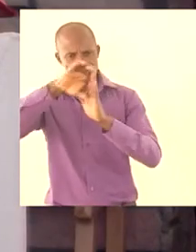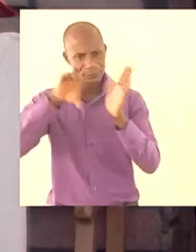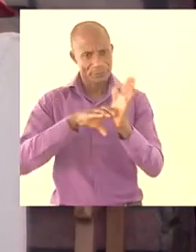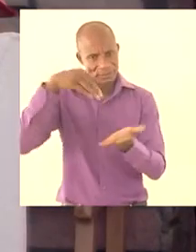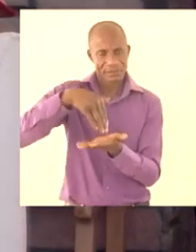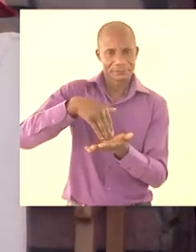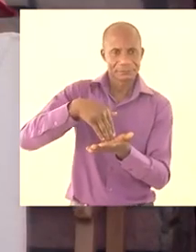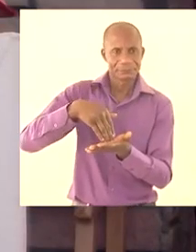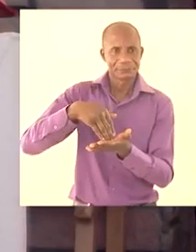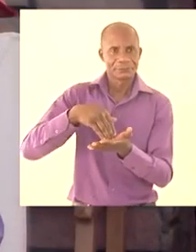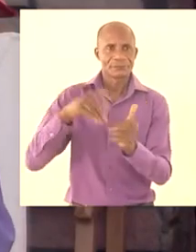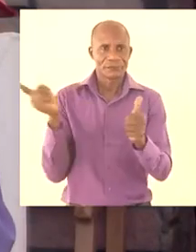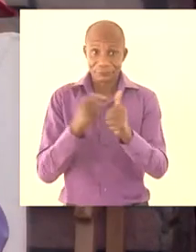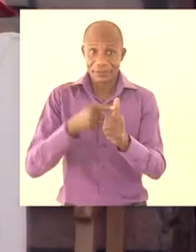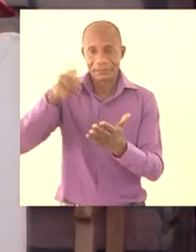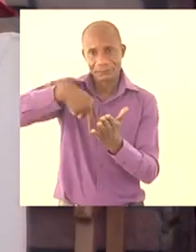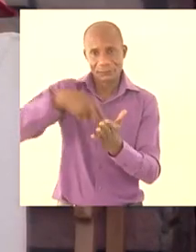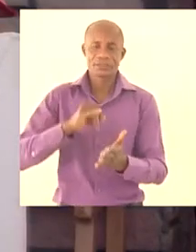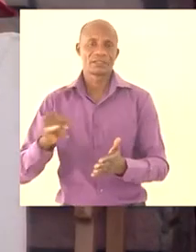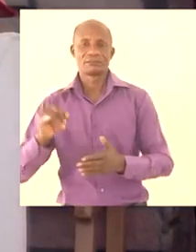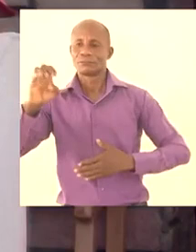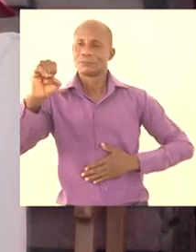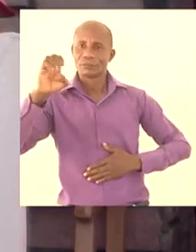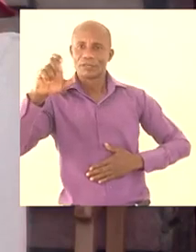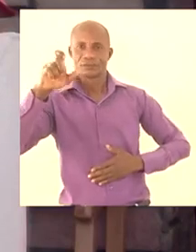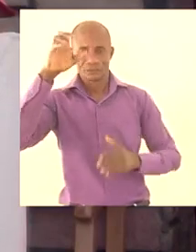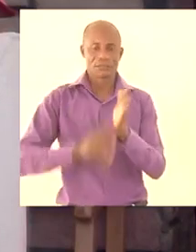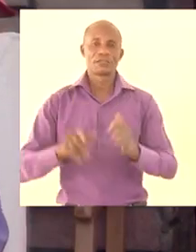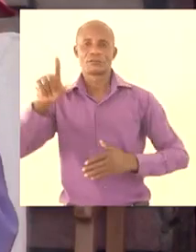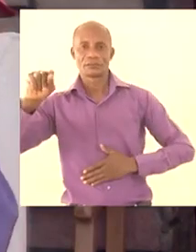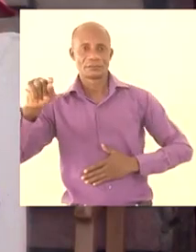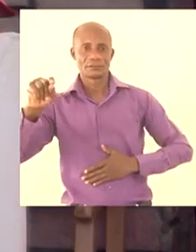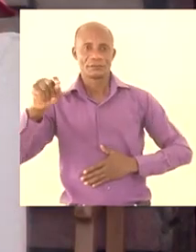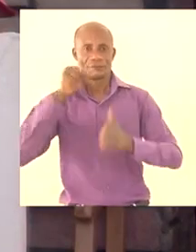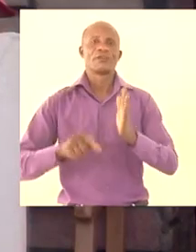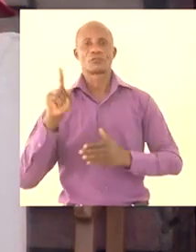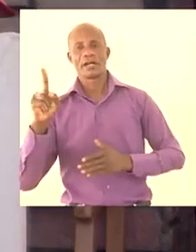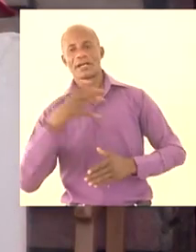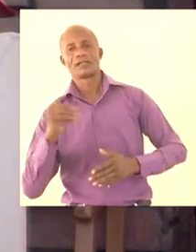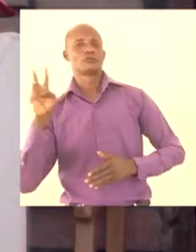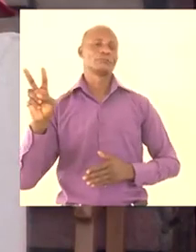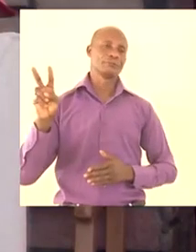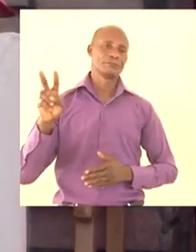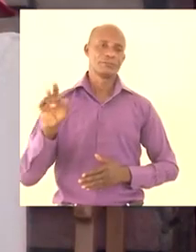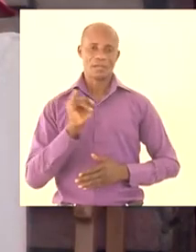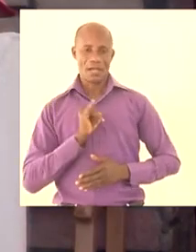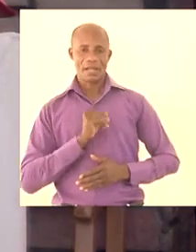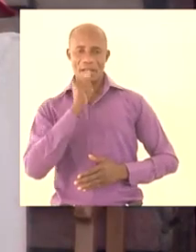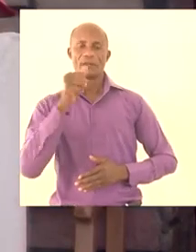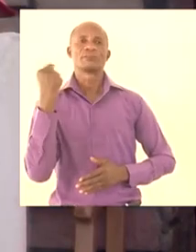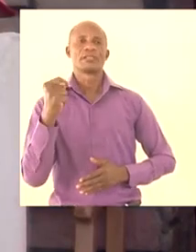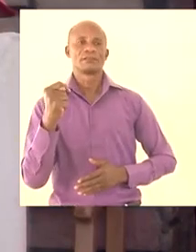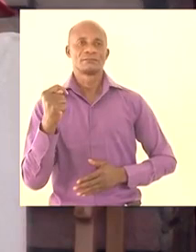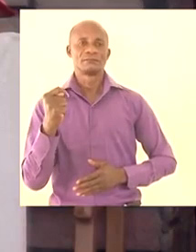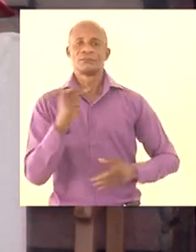again. Take a look at that first reading. Exodus chapter 20. Verse 1 and 2 says, I am the